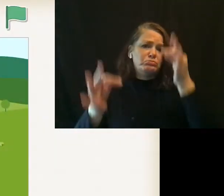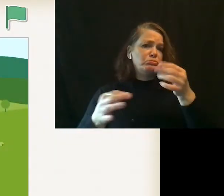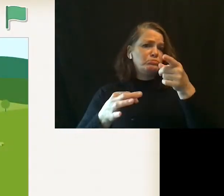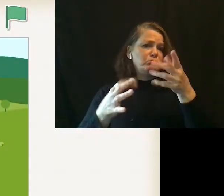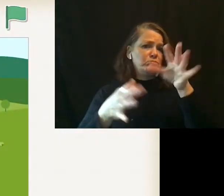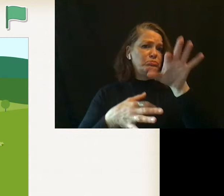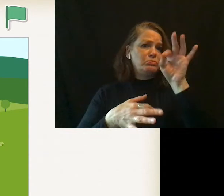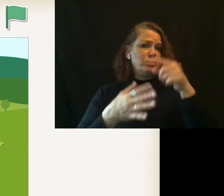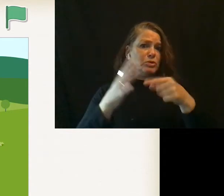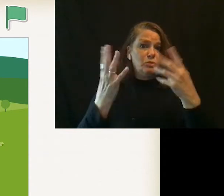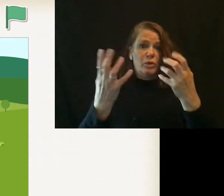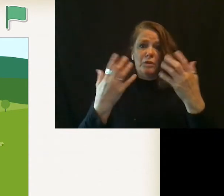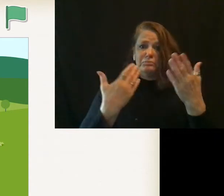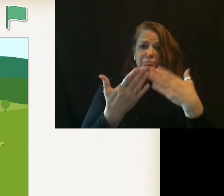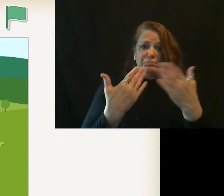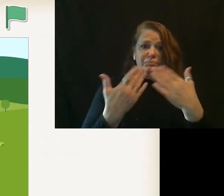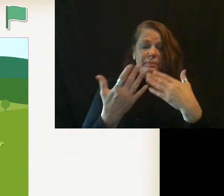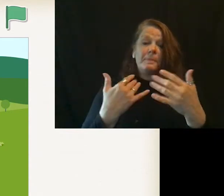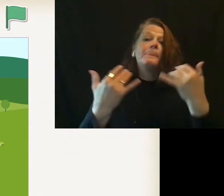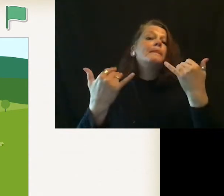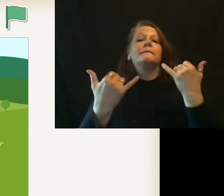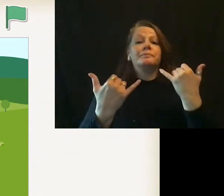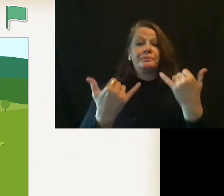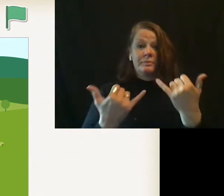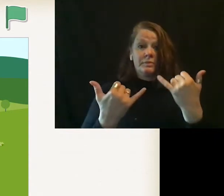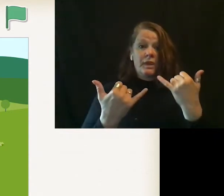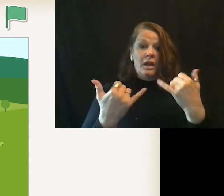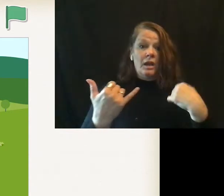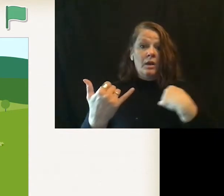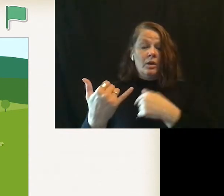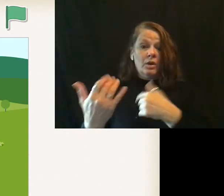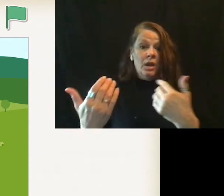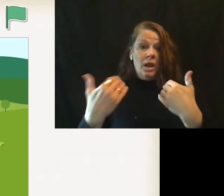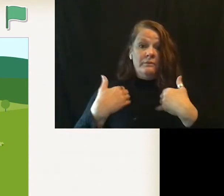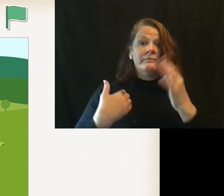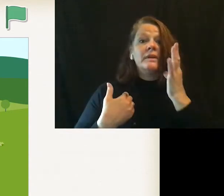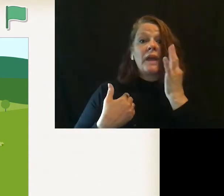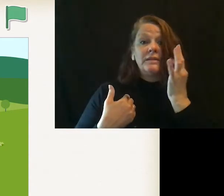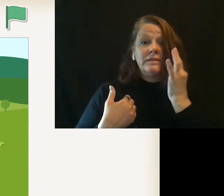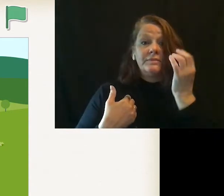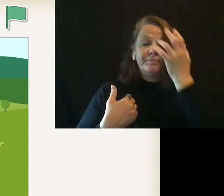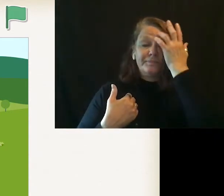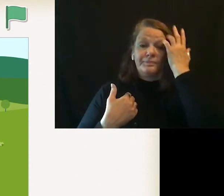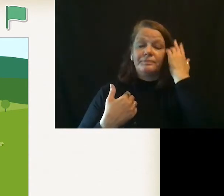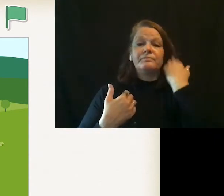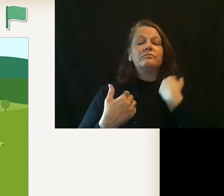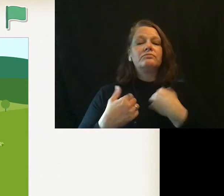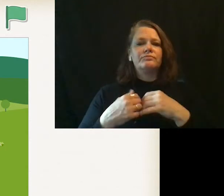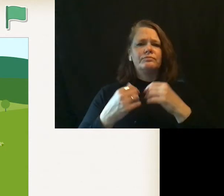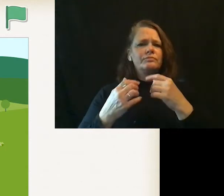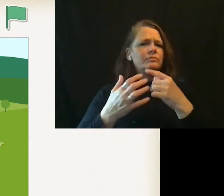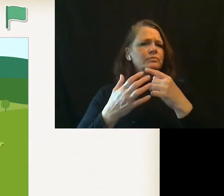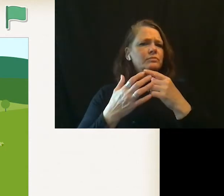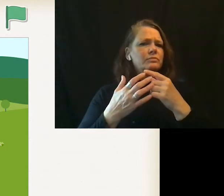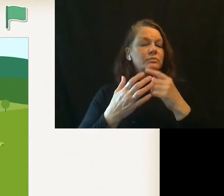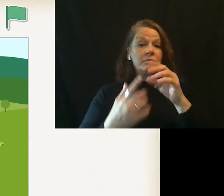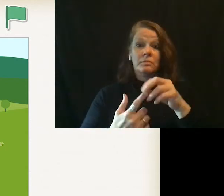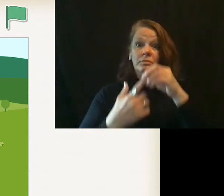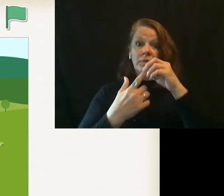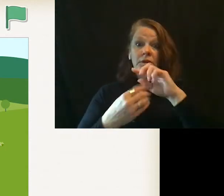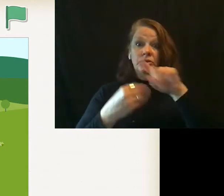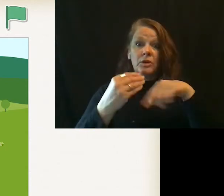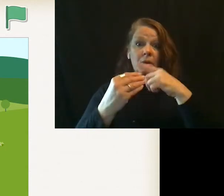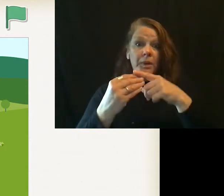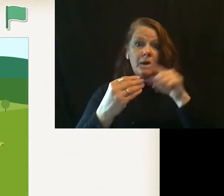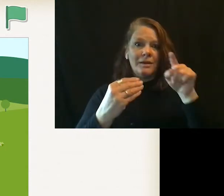You guys can choose whatever background you want for it. So now we have the cat here. And so what's